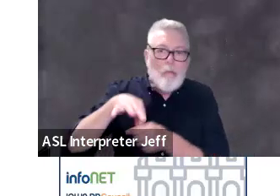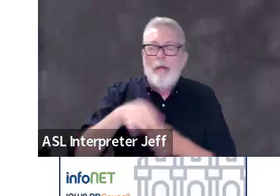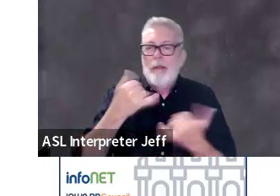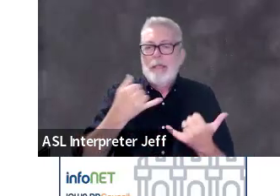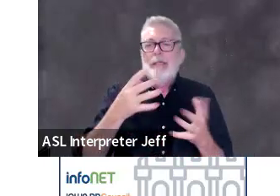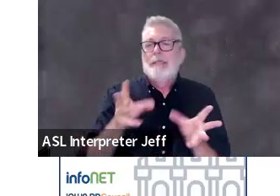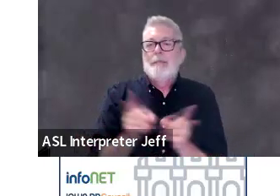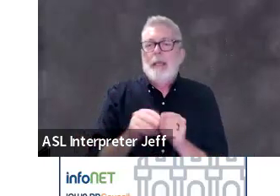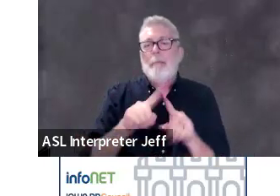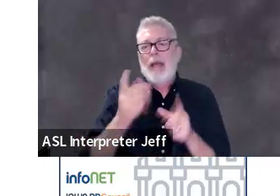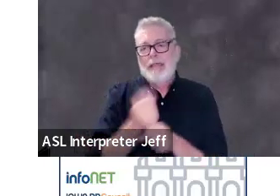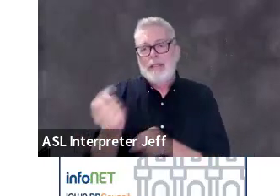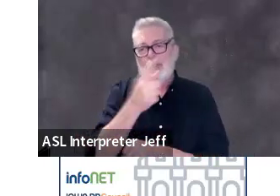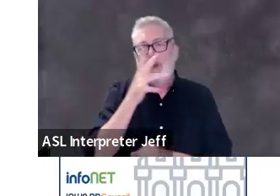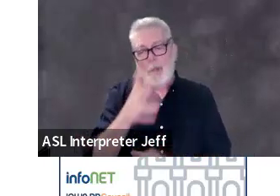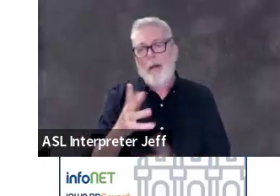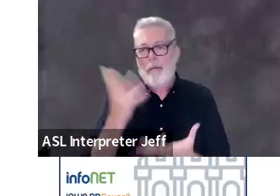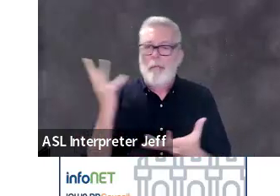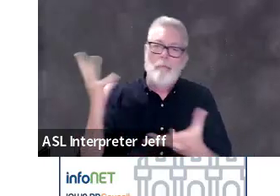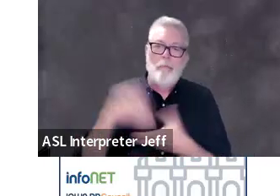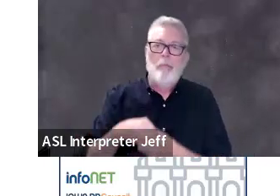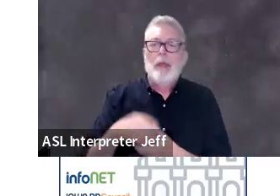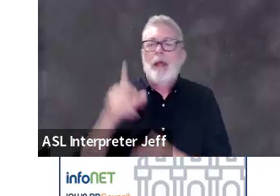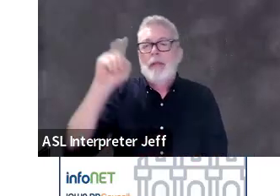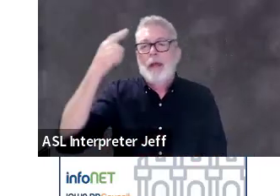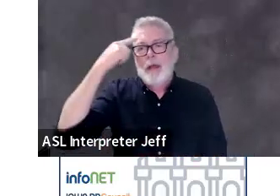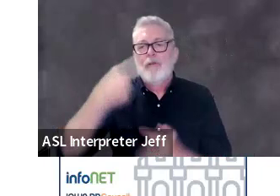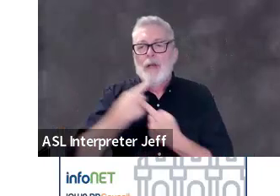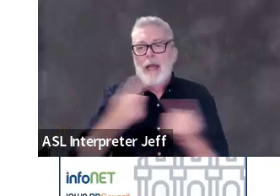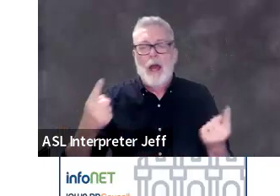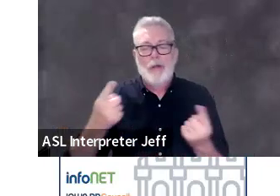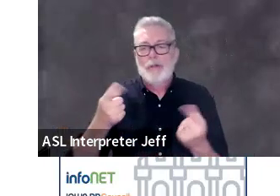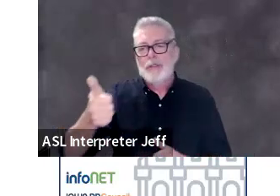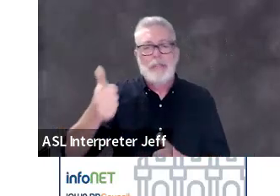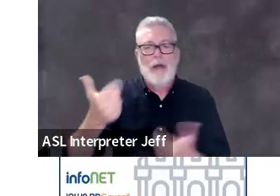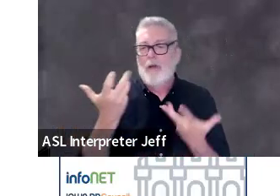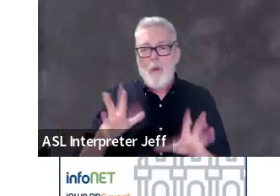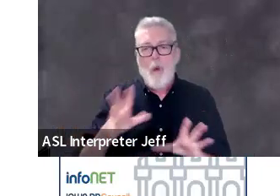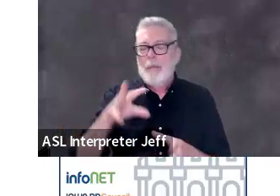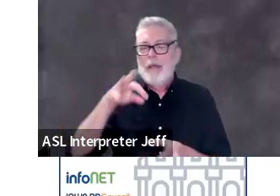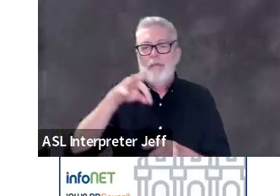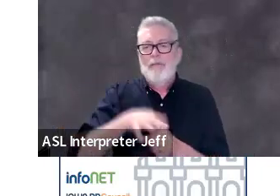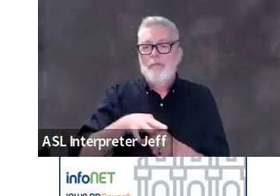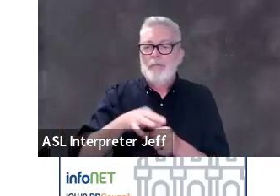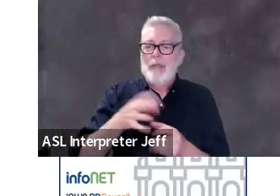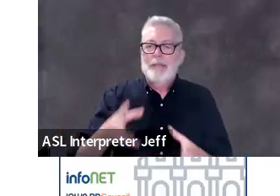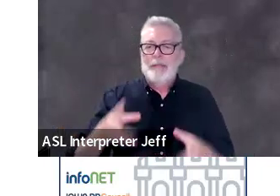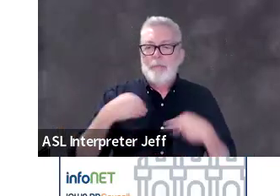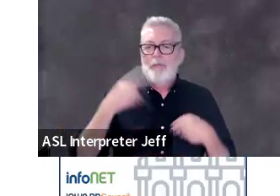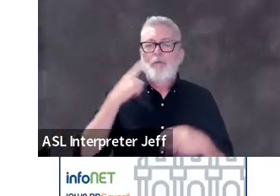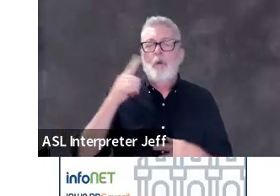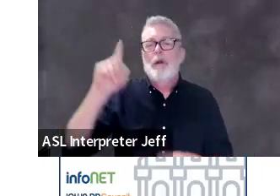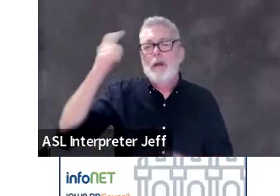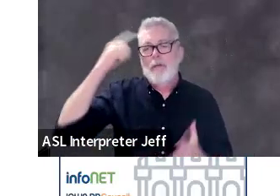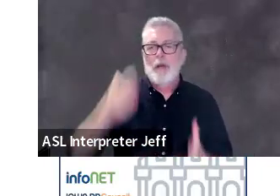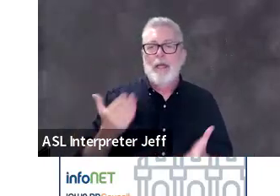doing so next year. Of course, the governor announced she wasn't going to seek re-election, and we had the House Minority